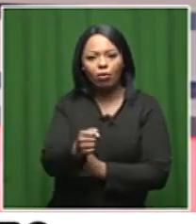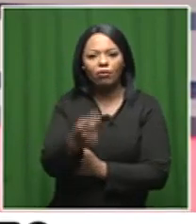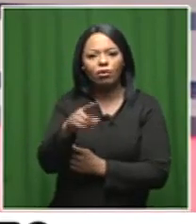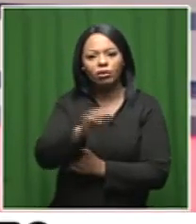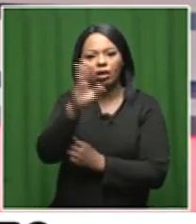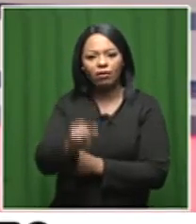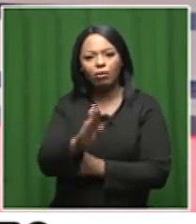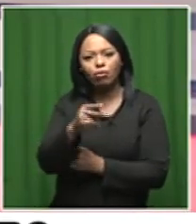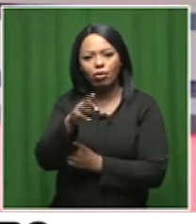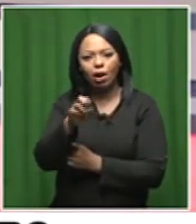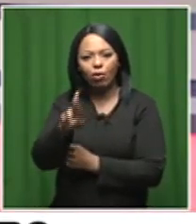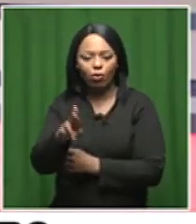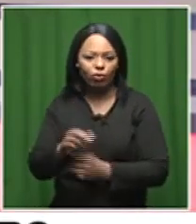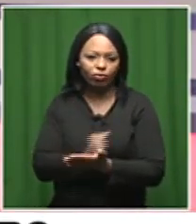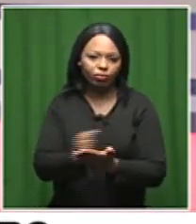Marrow Registry. Stay with us.